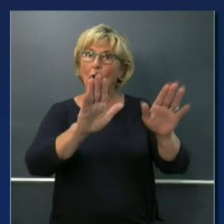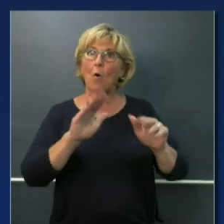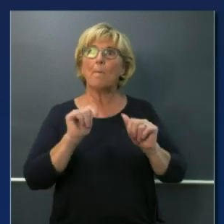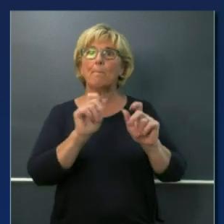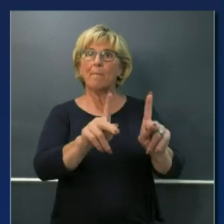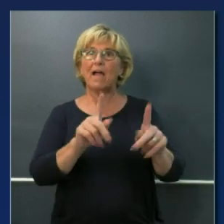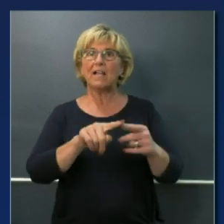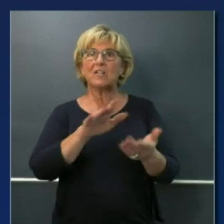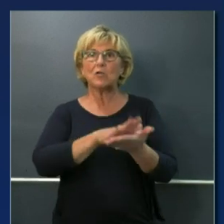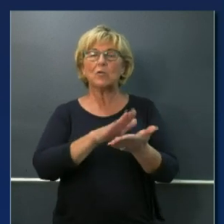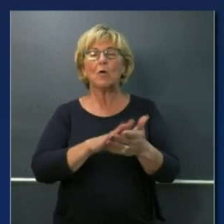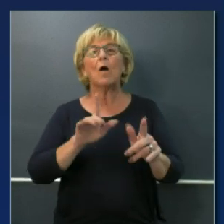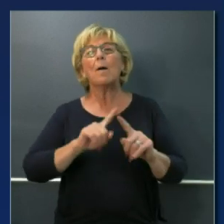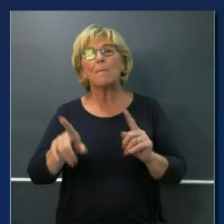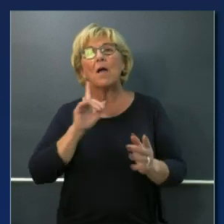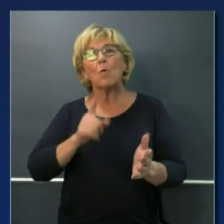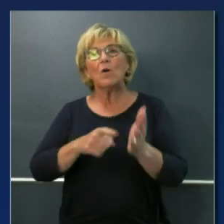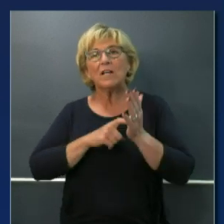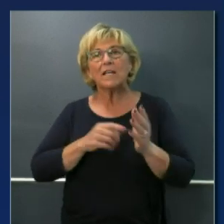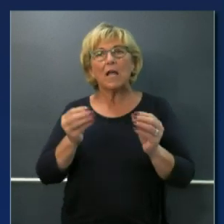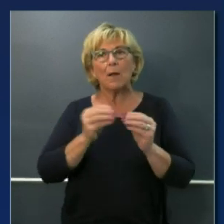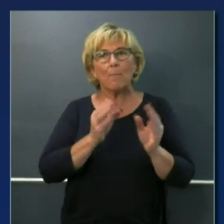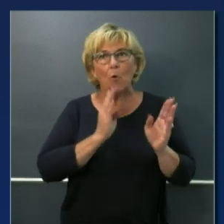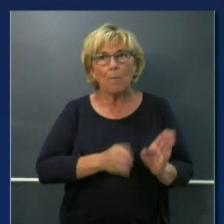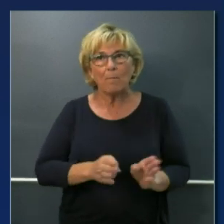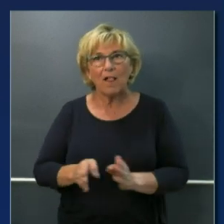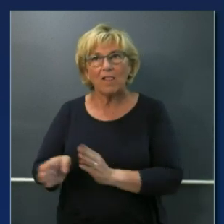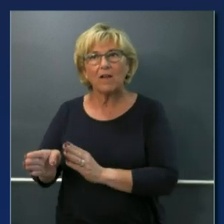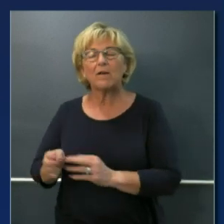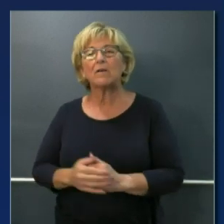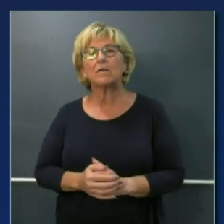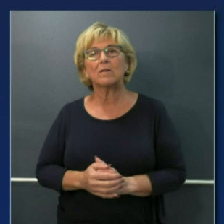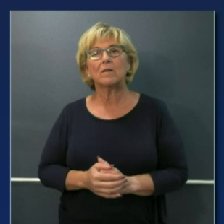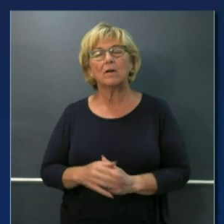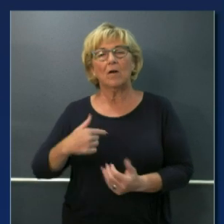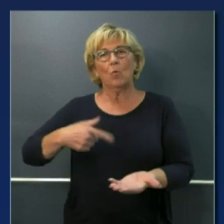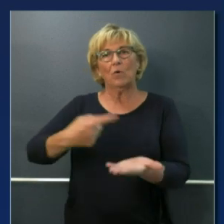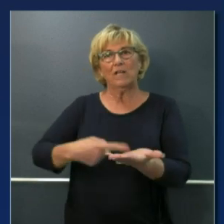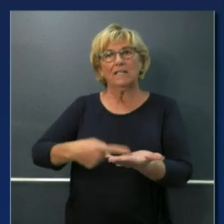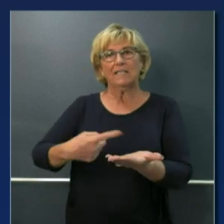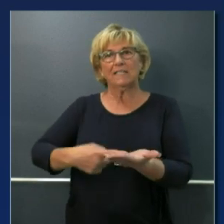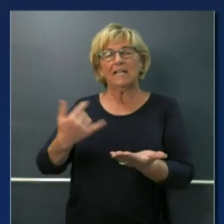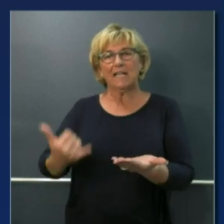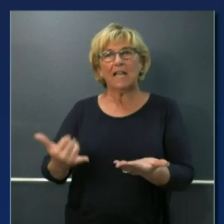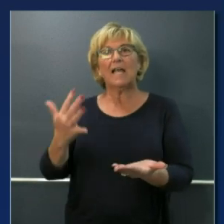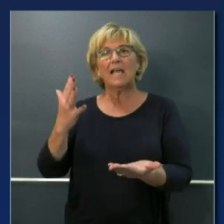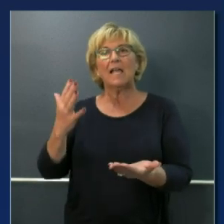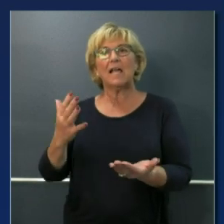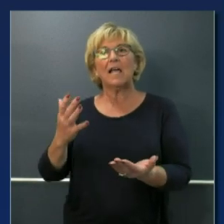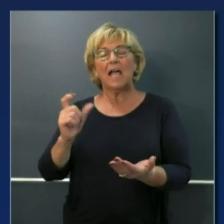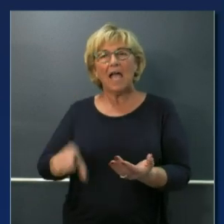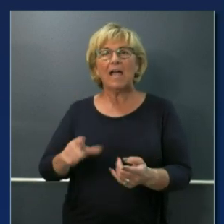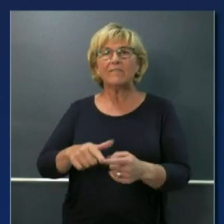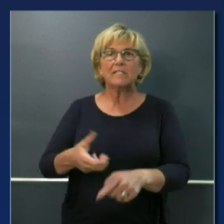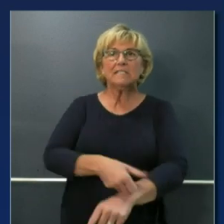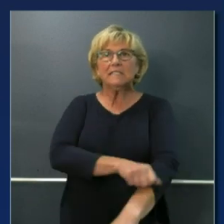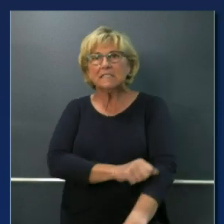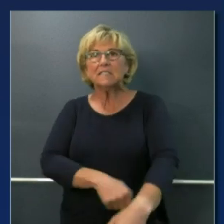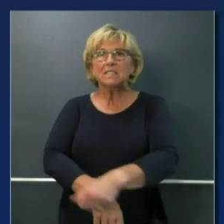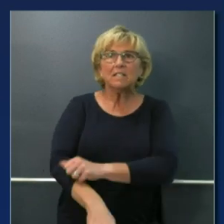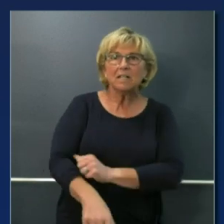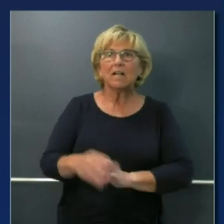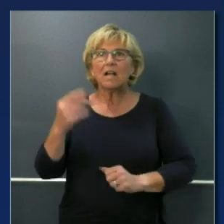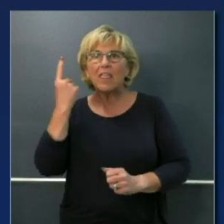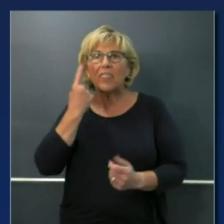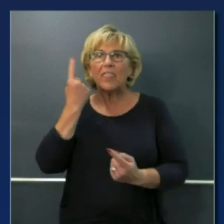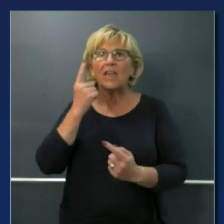realize, however, this is going to take more planning, and that's why we are discussing this now, because we need to roll up our sleeves now and be really thinking